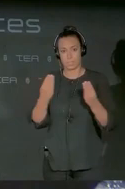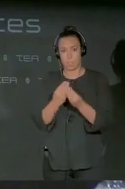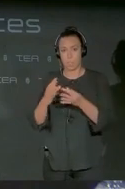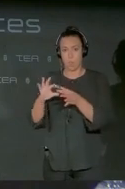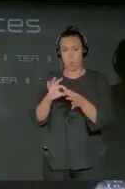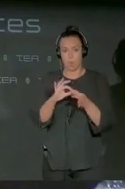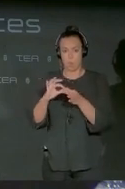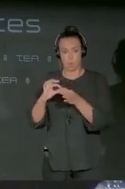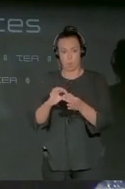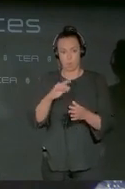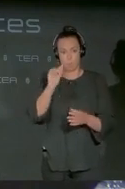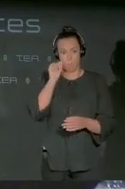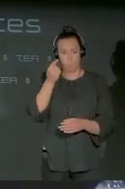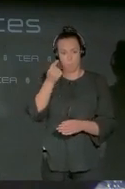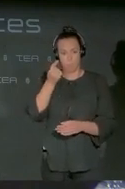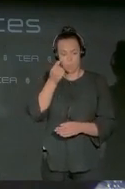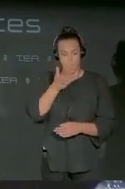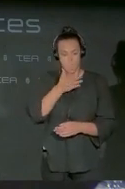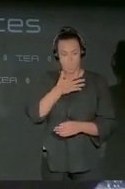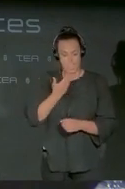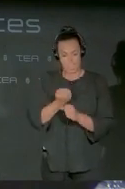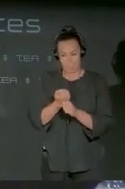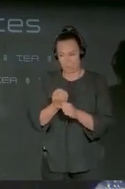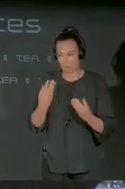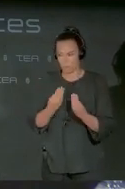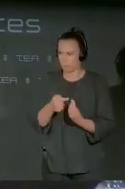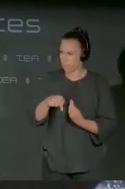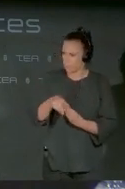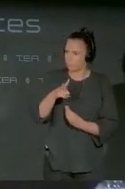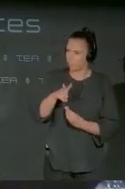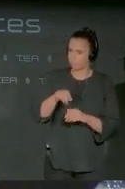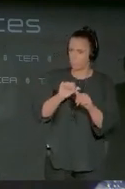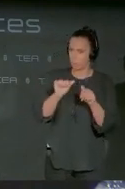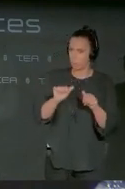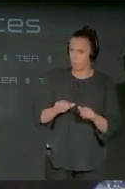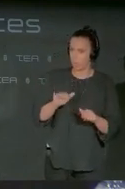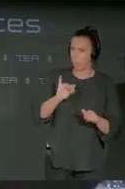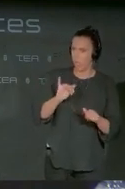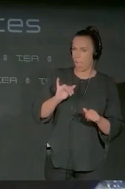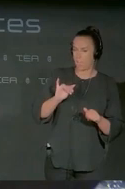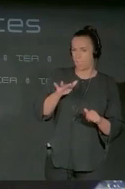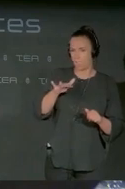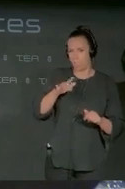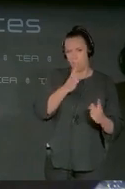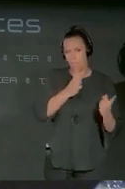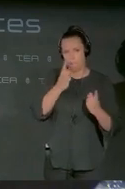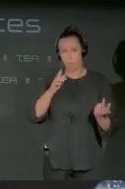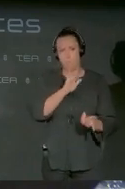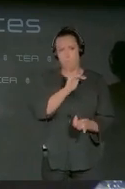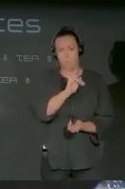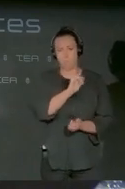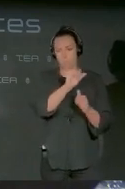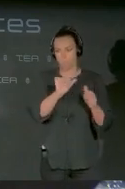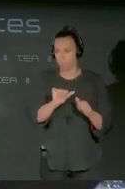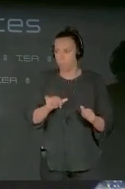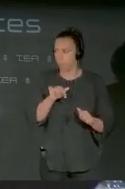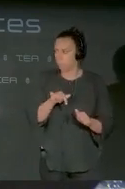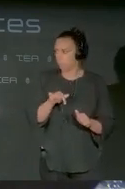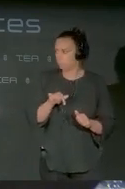existing to some extent in some regions, but that's not really the market failure we are facing at the moment. As I